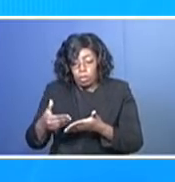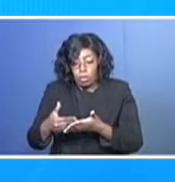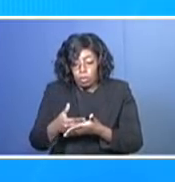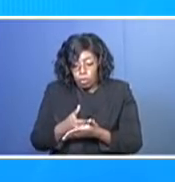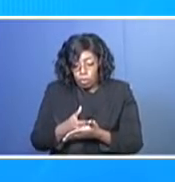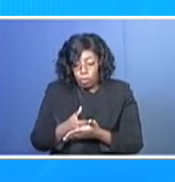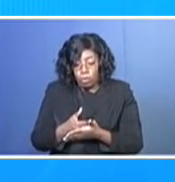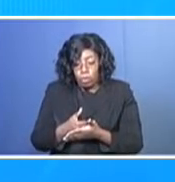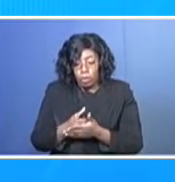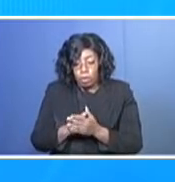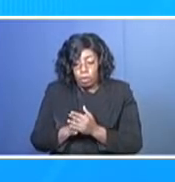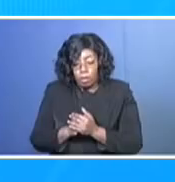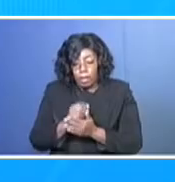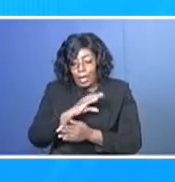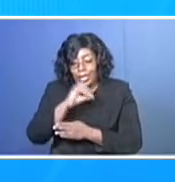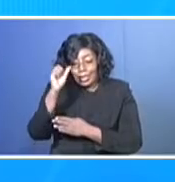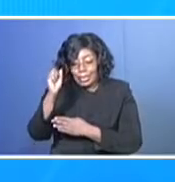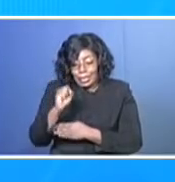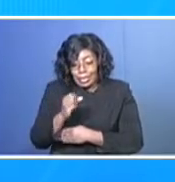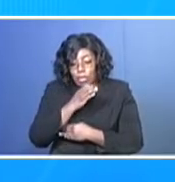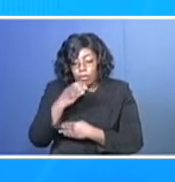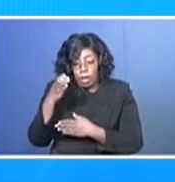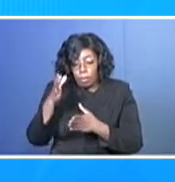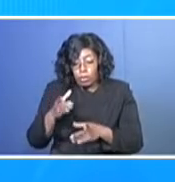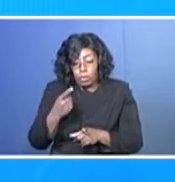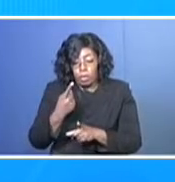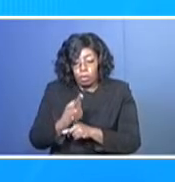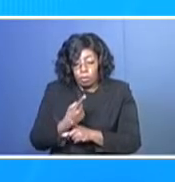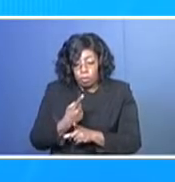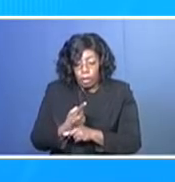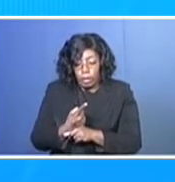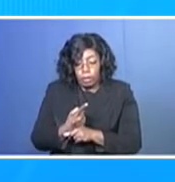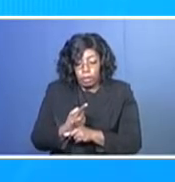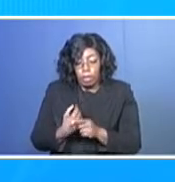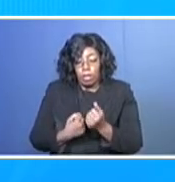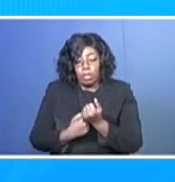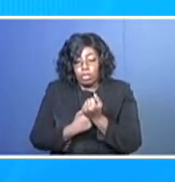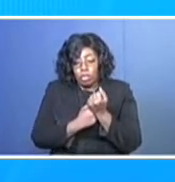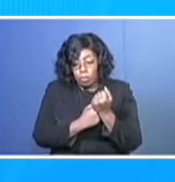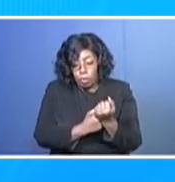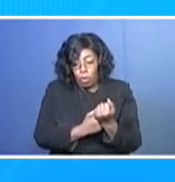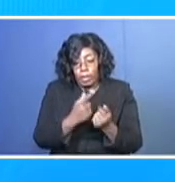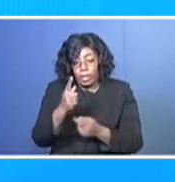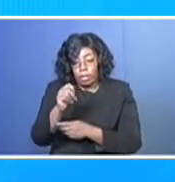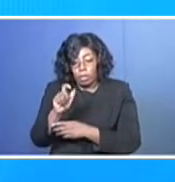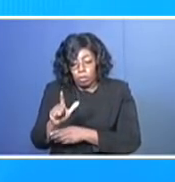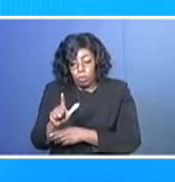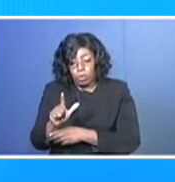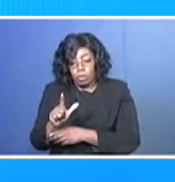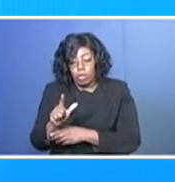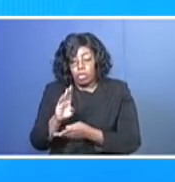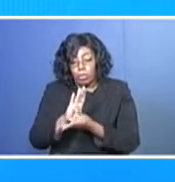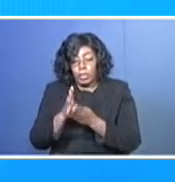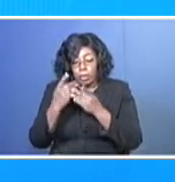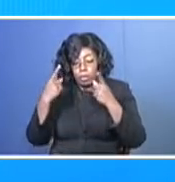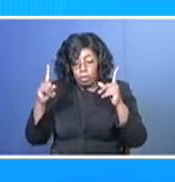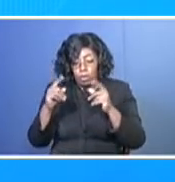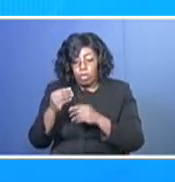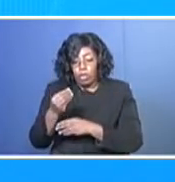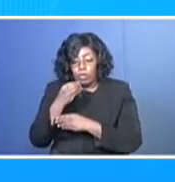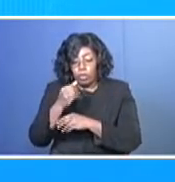well as seasoned farmers, with the proper technical assistance and support they need to become successful. Food